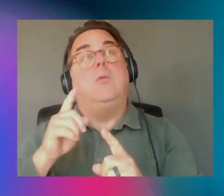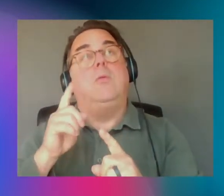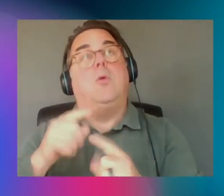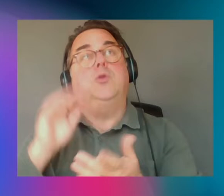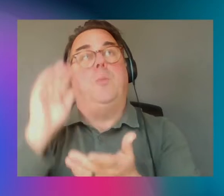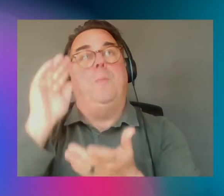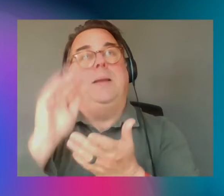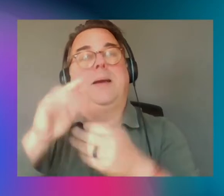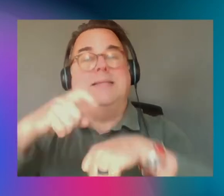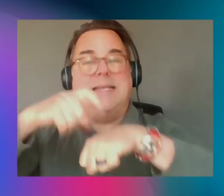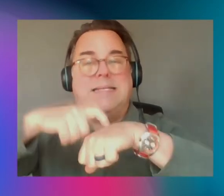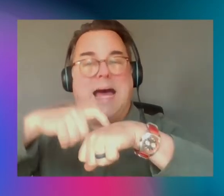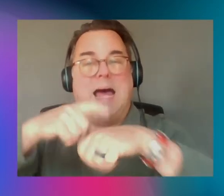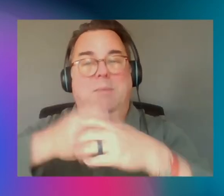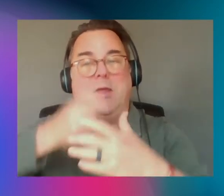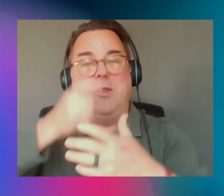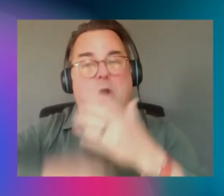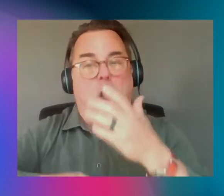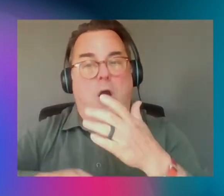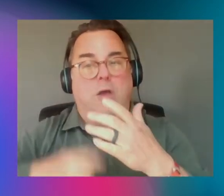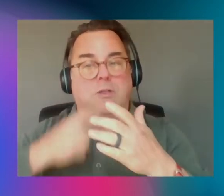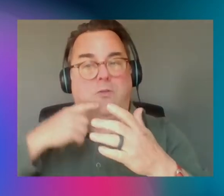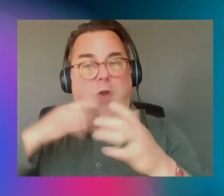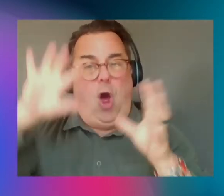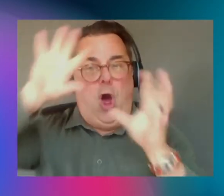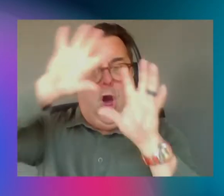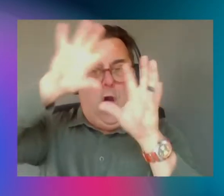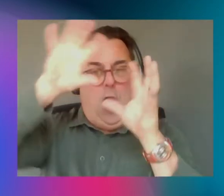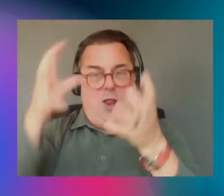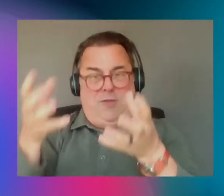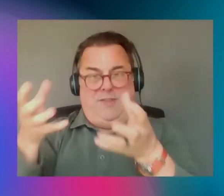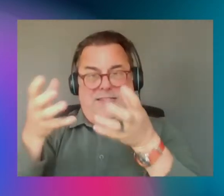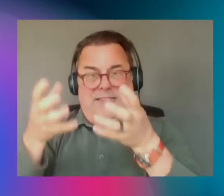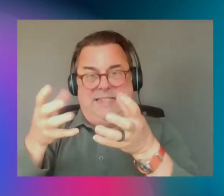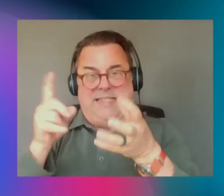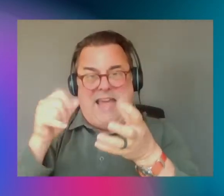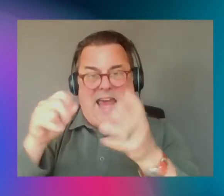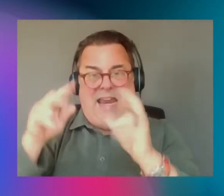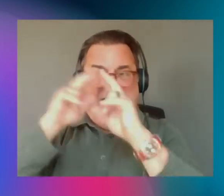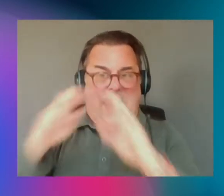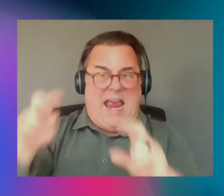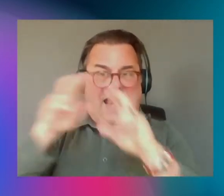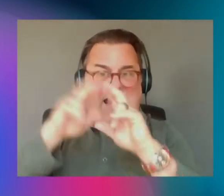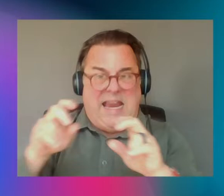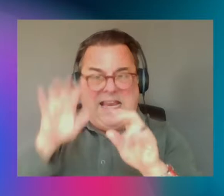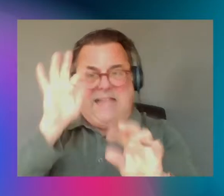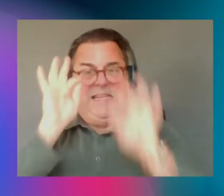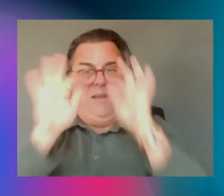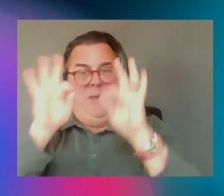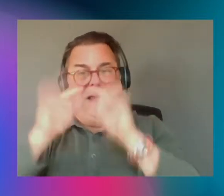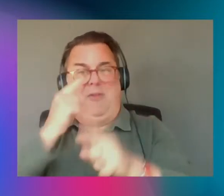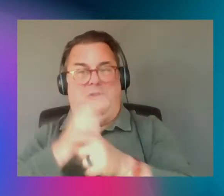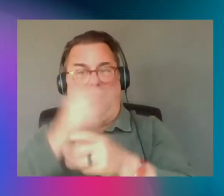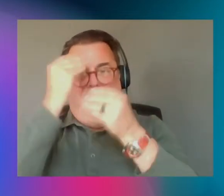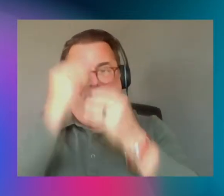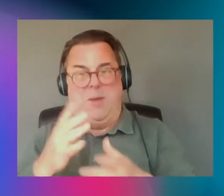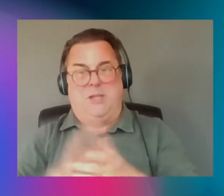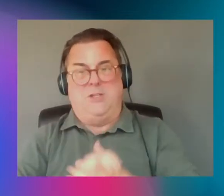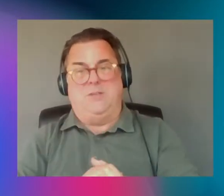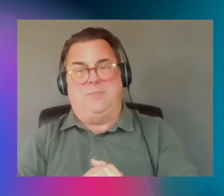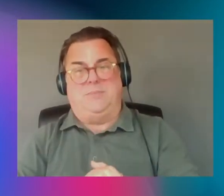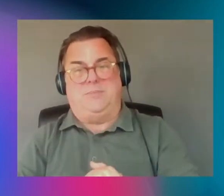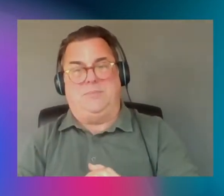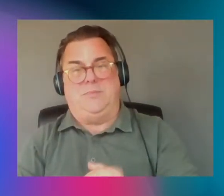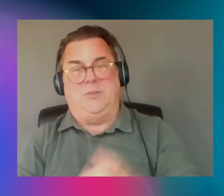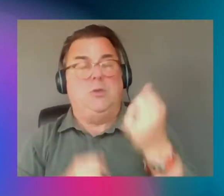takes to get all these big data sets and then analyze them and extract information from it that is relevant to support decision